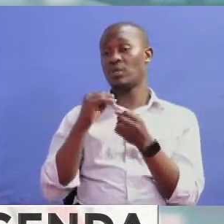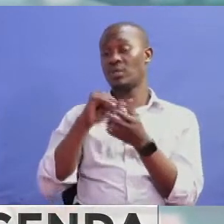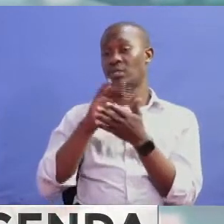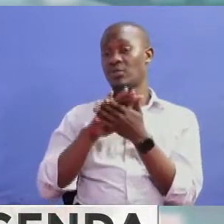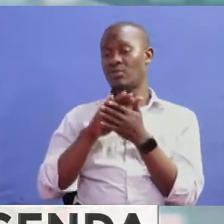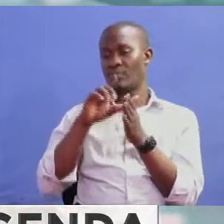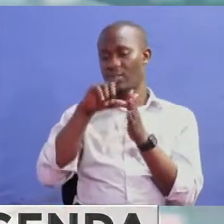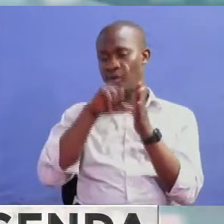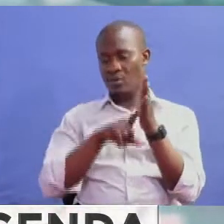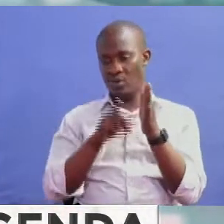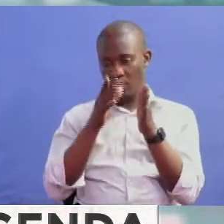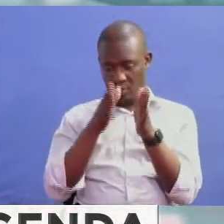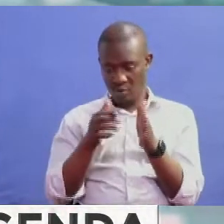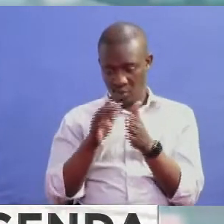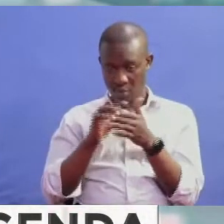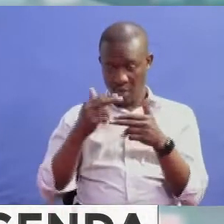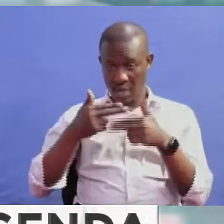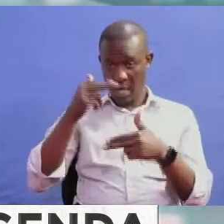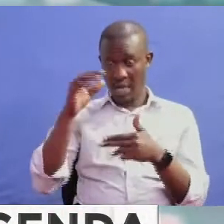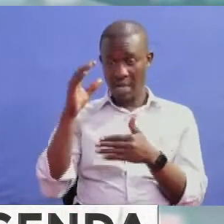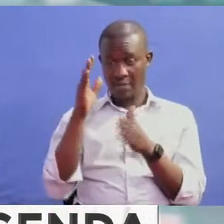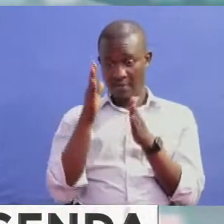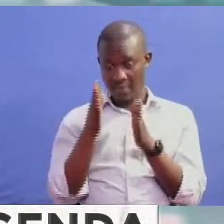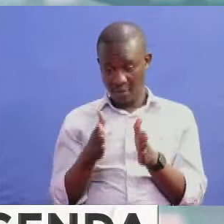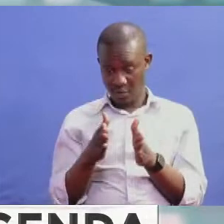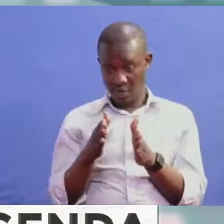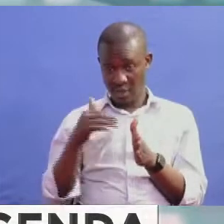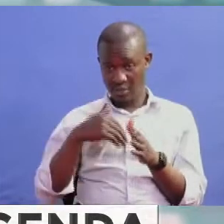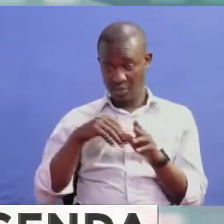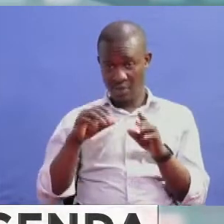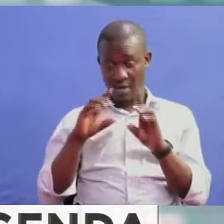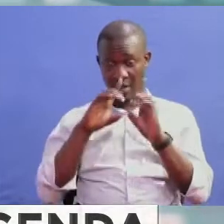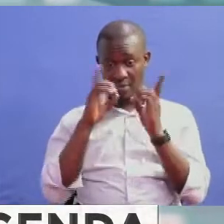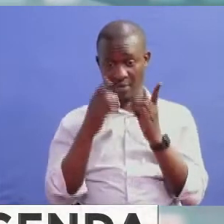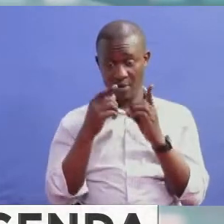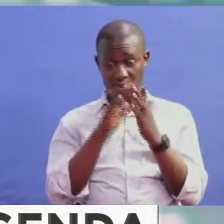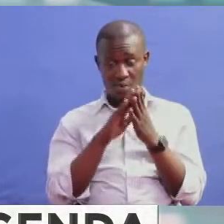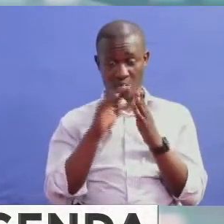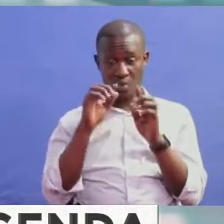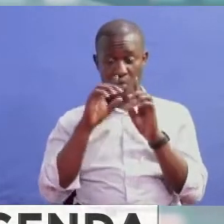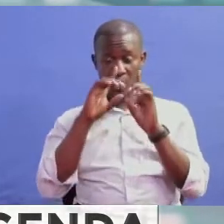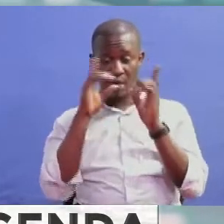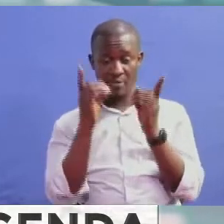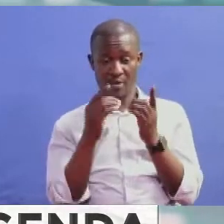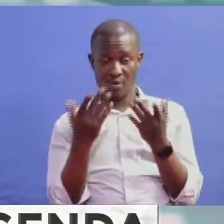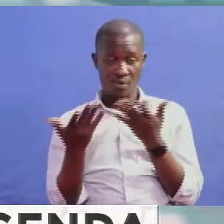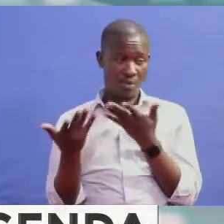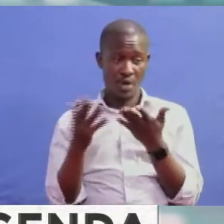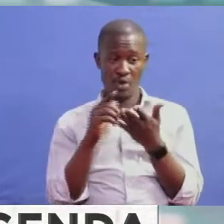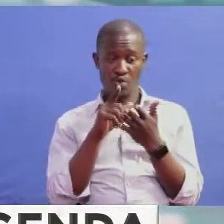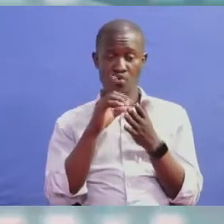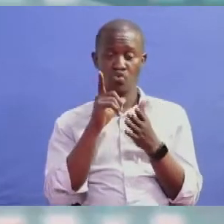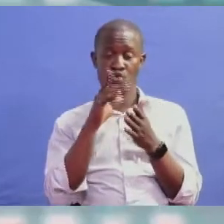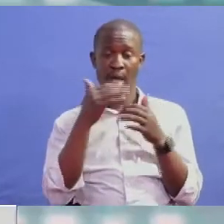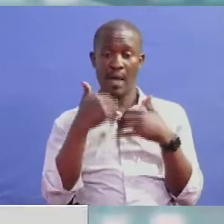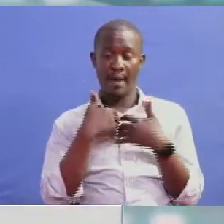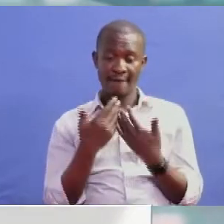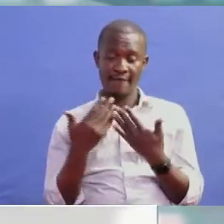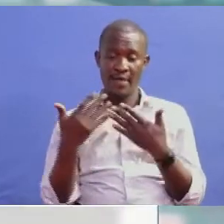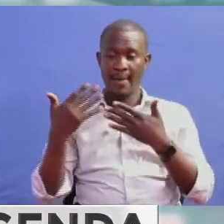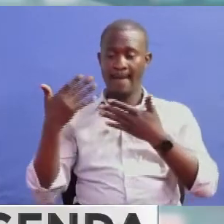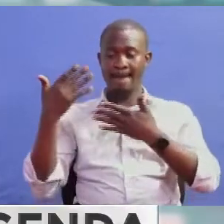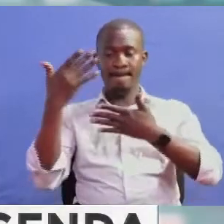lowest person to the highest person. It is from department to department, where you don't have walls in